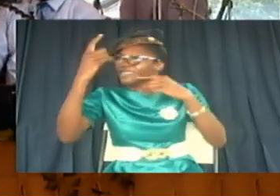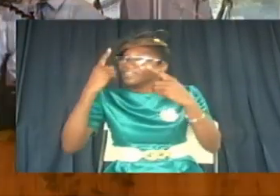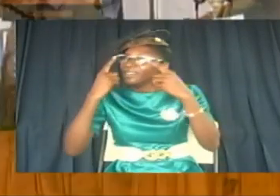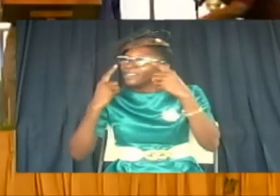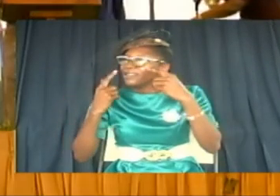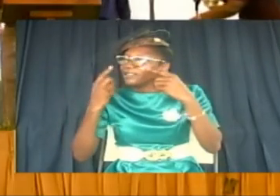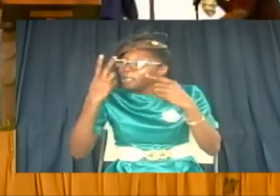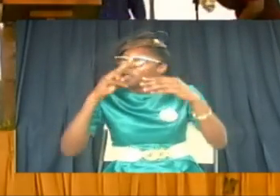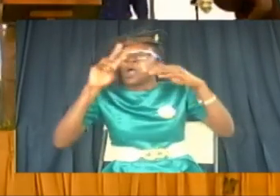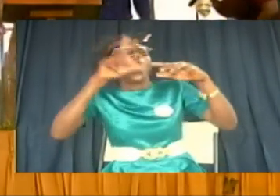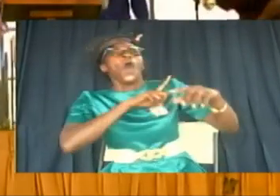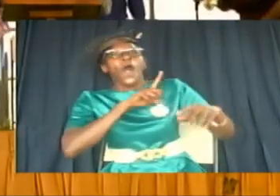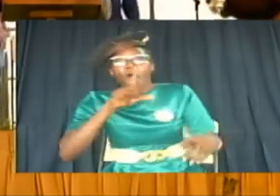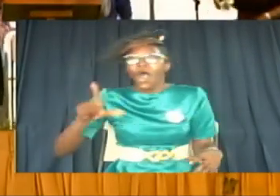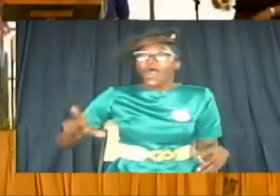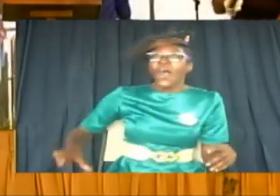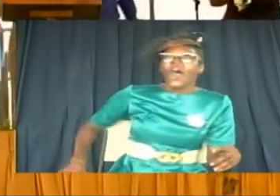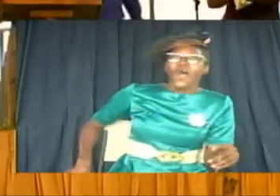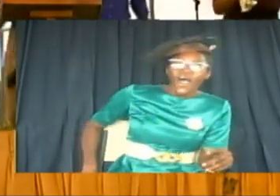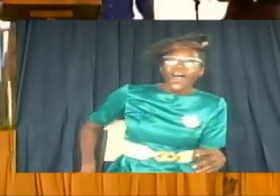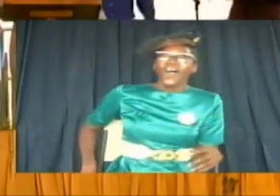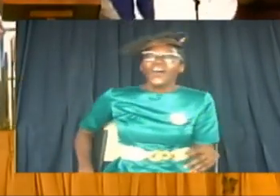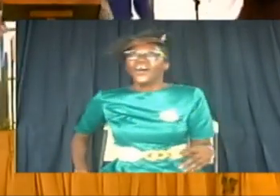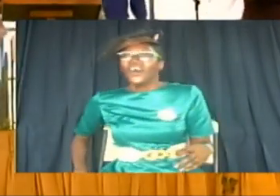Isaiah saw the Lord.